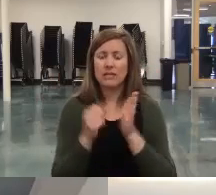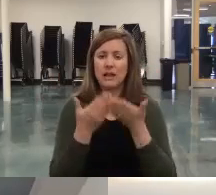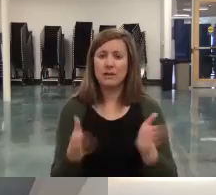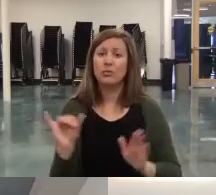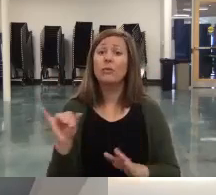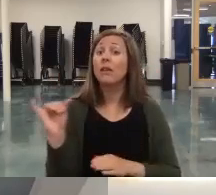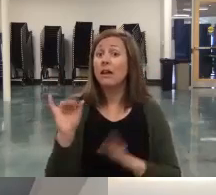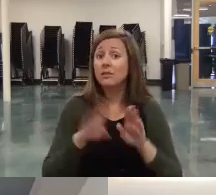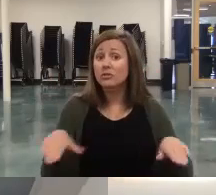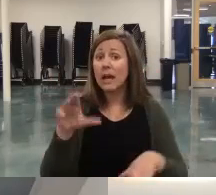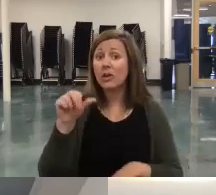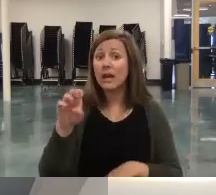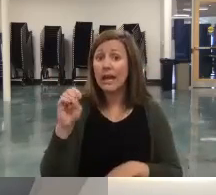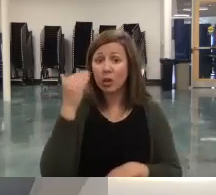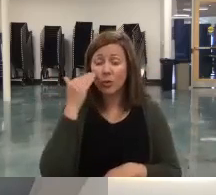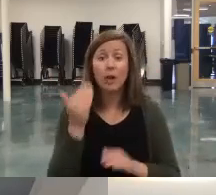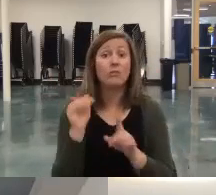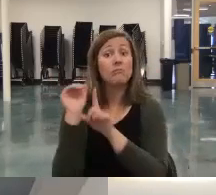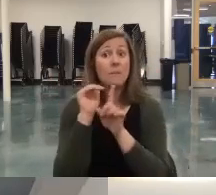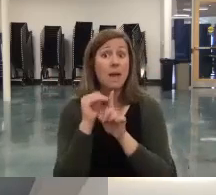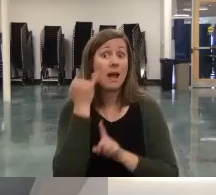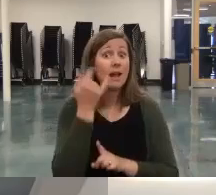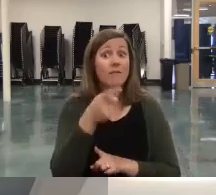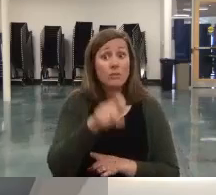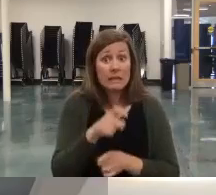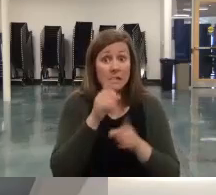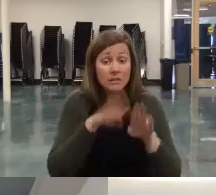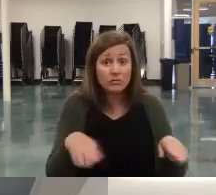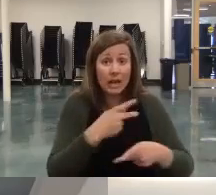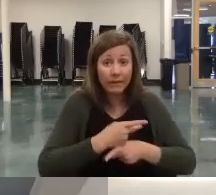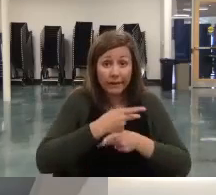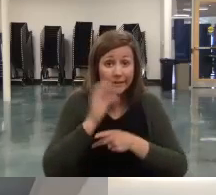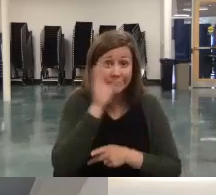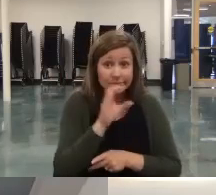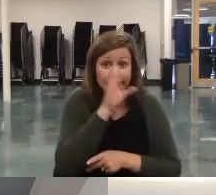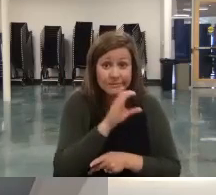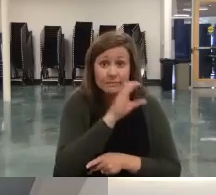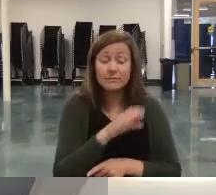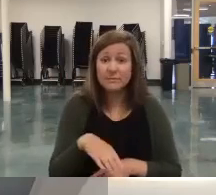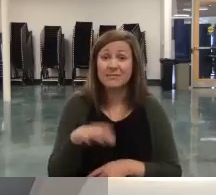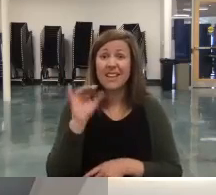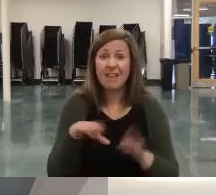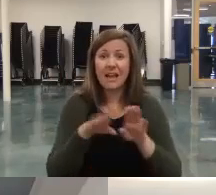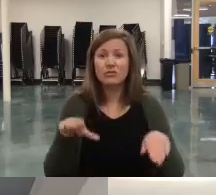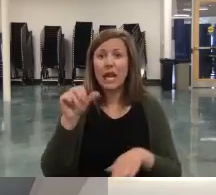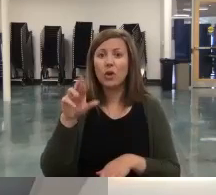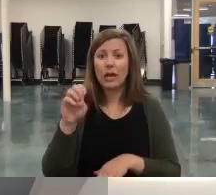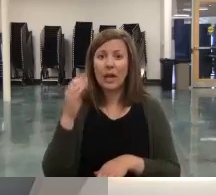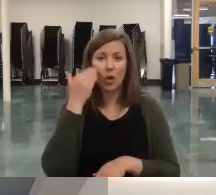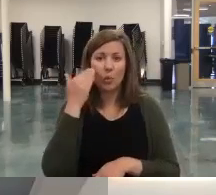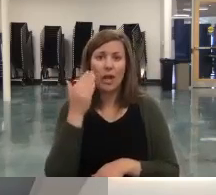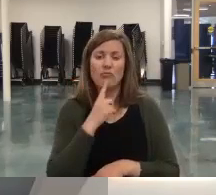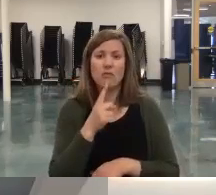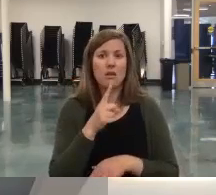Aware. Again, just a reminder, if you're seeking childcare, you're aware Missouri is just a great one-stop shop to